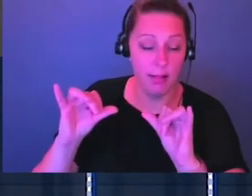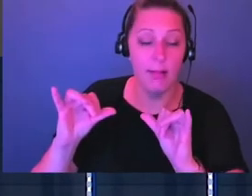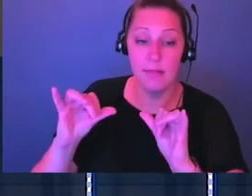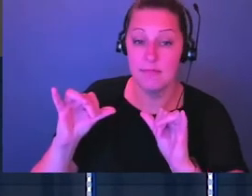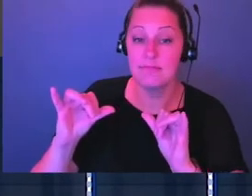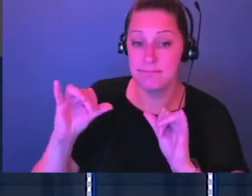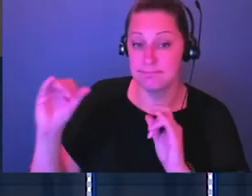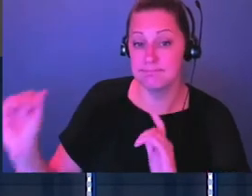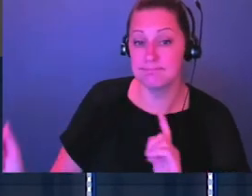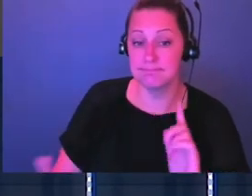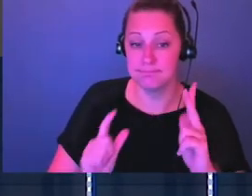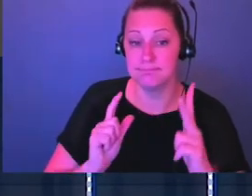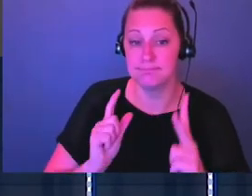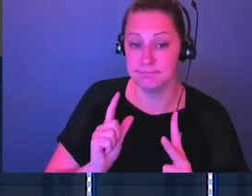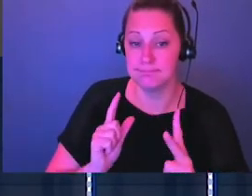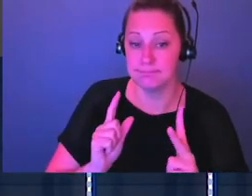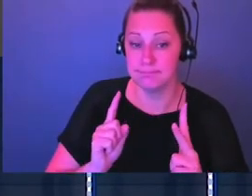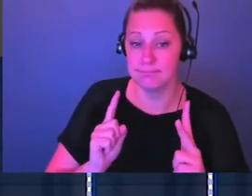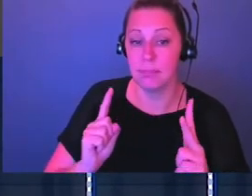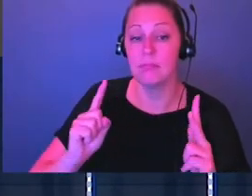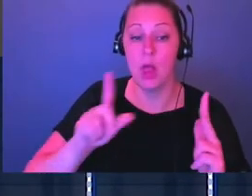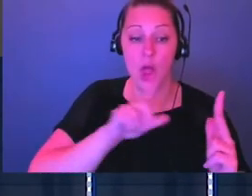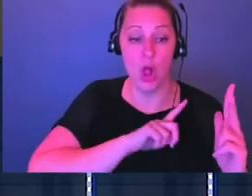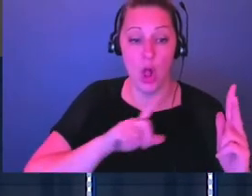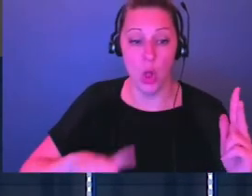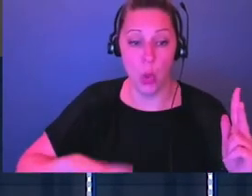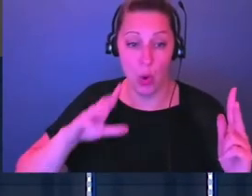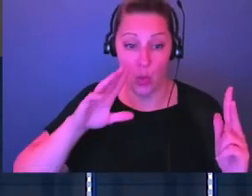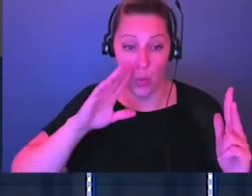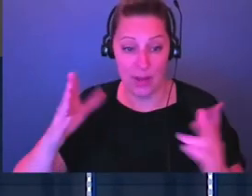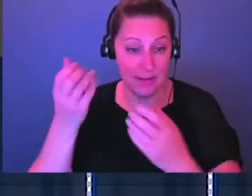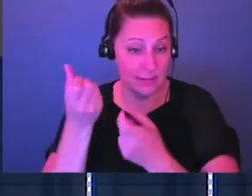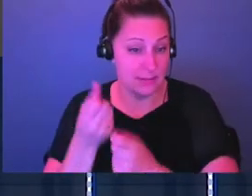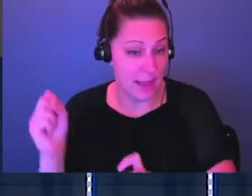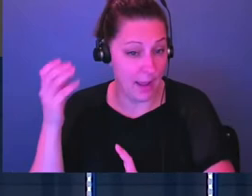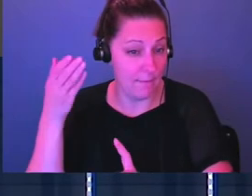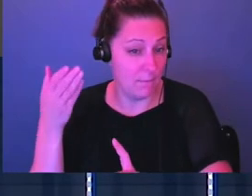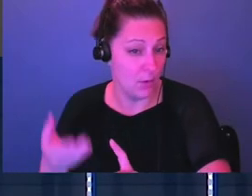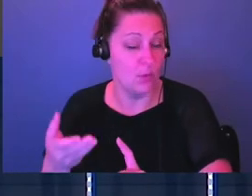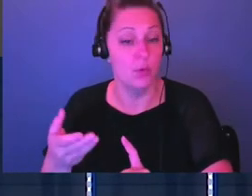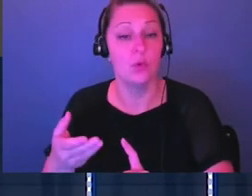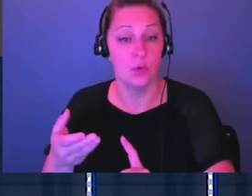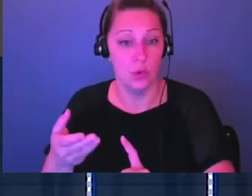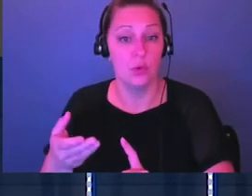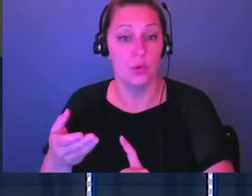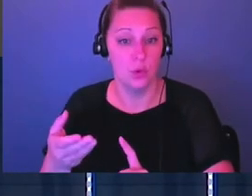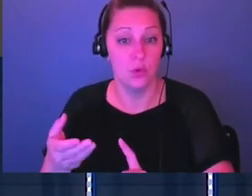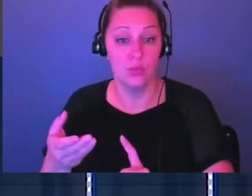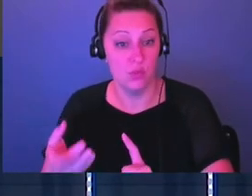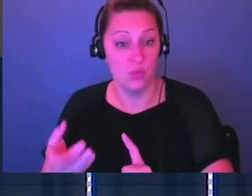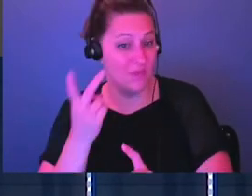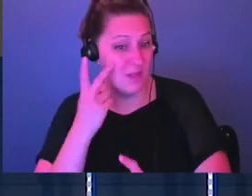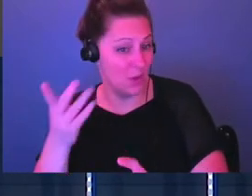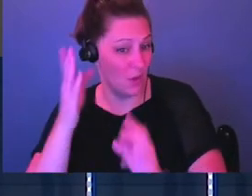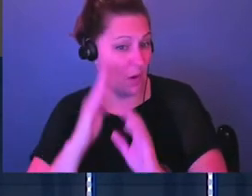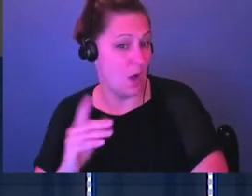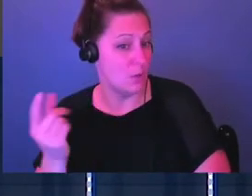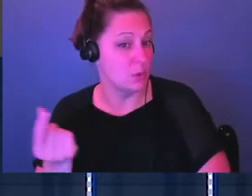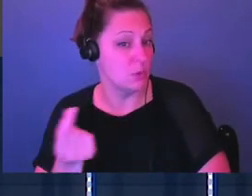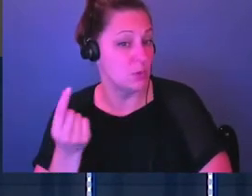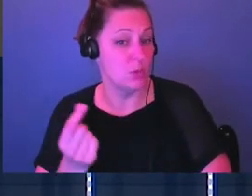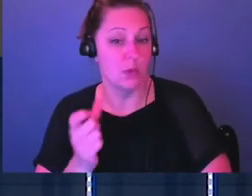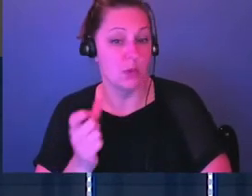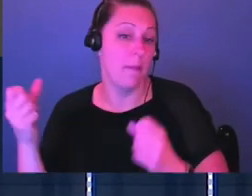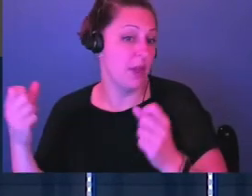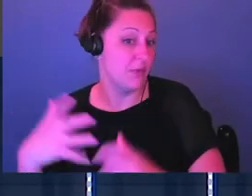see the deliverance the Lord will give you. Judah and Jerusalem, both kingdoms, see what God will do for you. Do not be afraid.